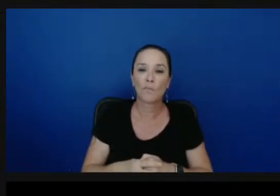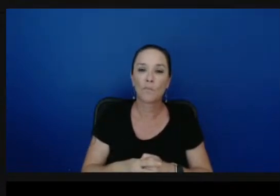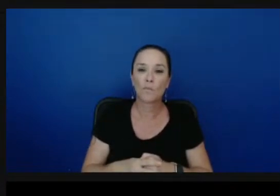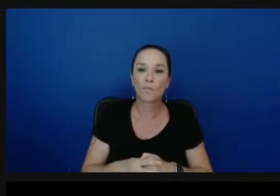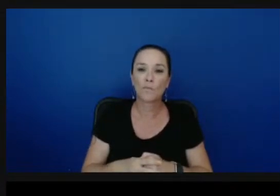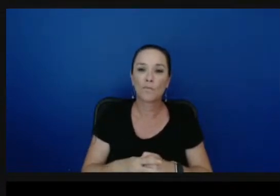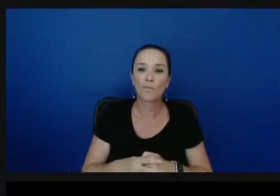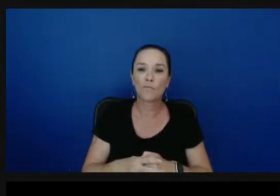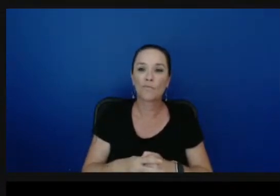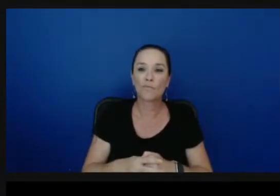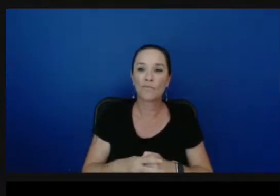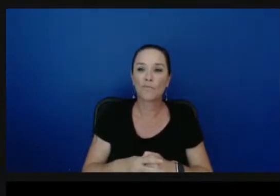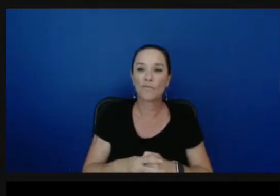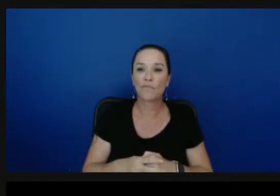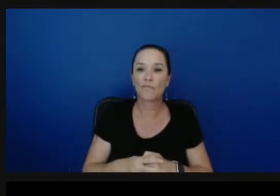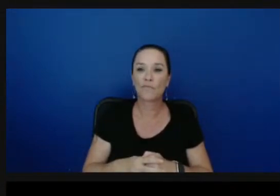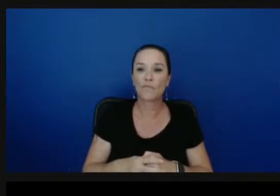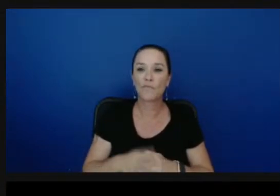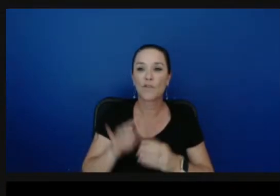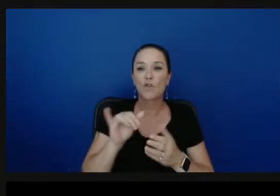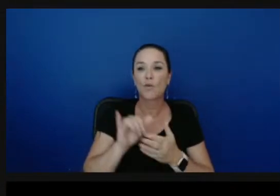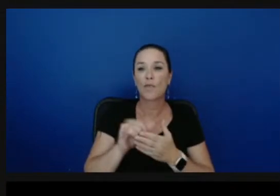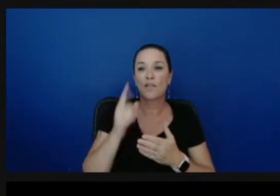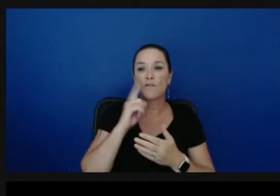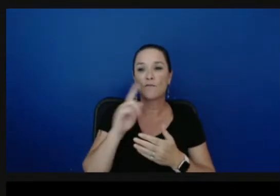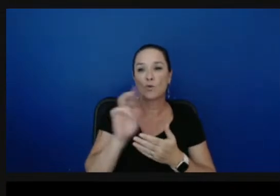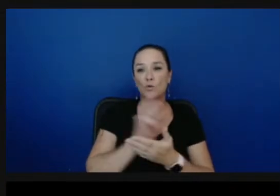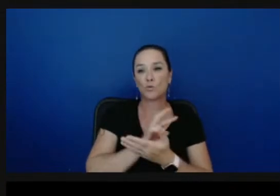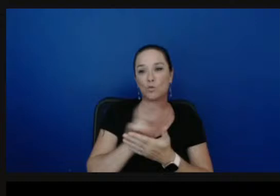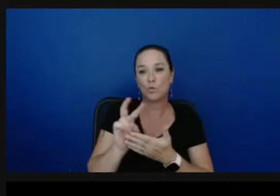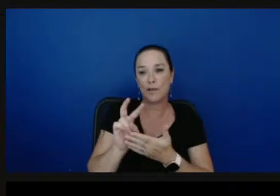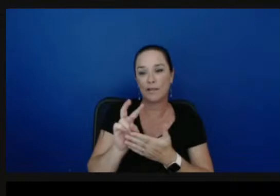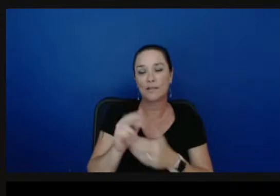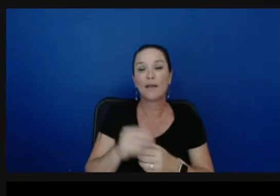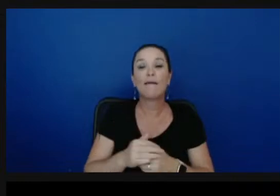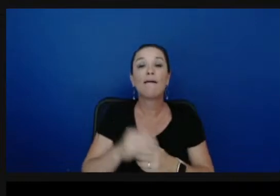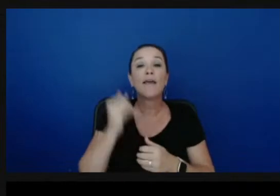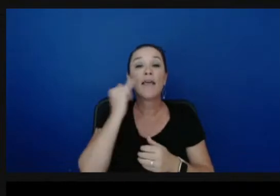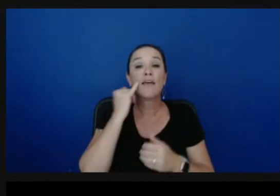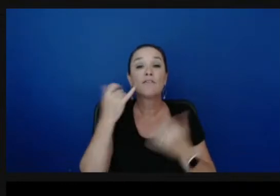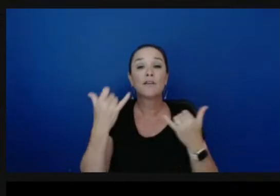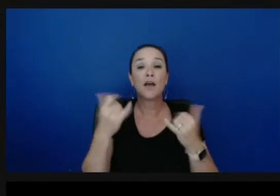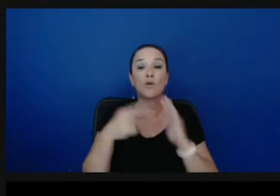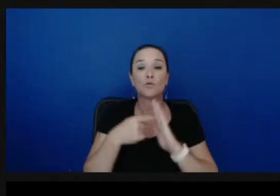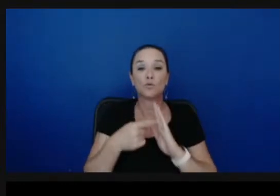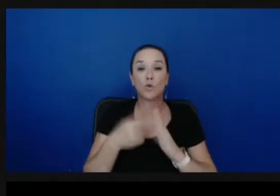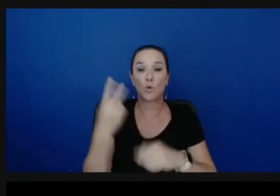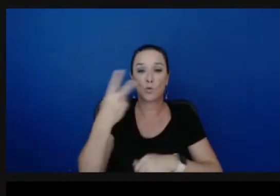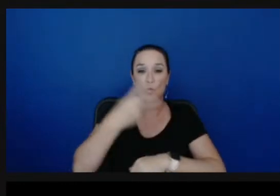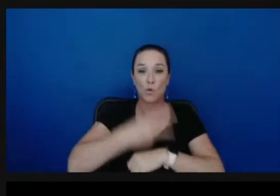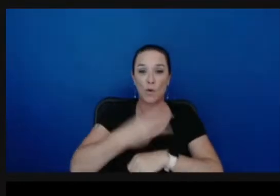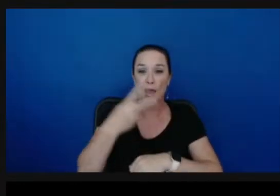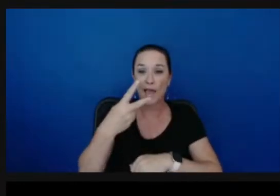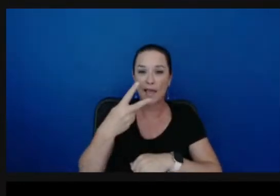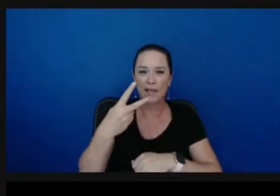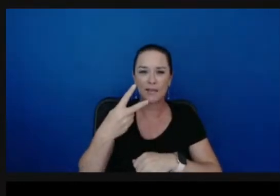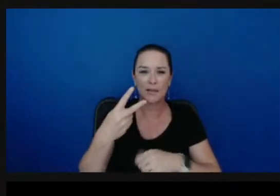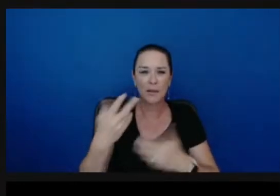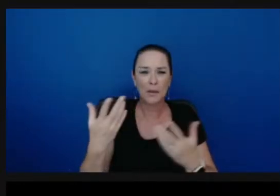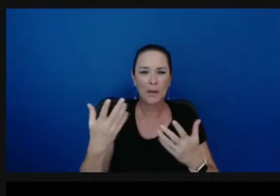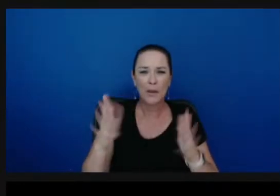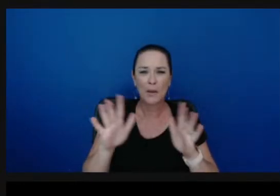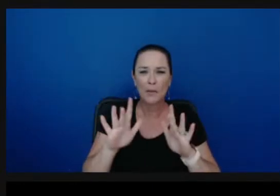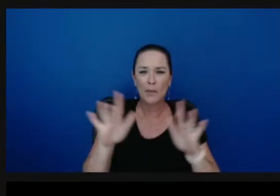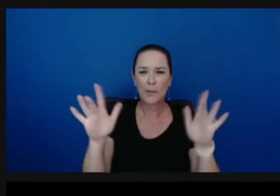So there is the last 2 weeks. If I click it to 2 days, you see there's hardly anything on there anymore